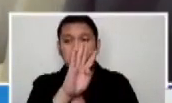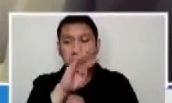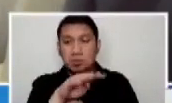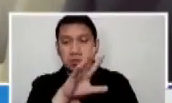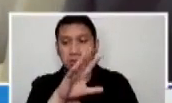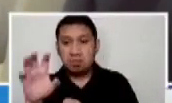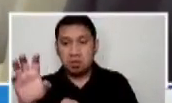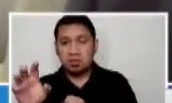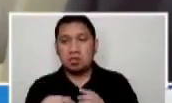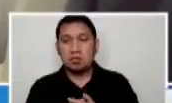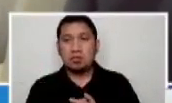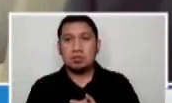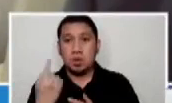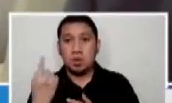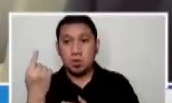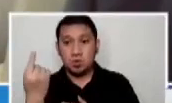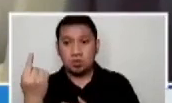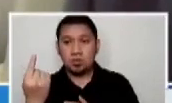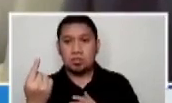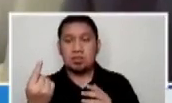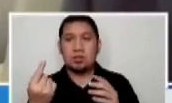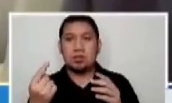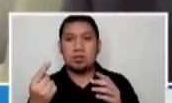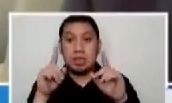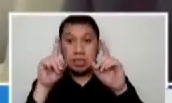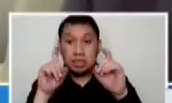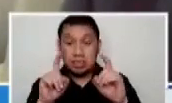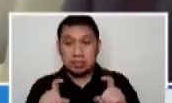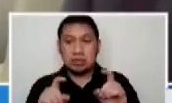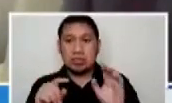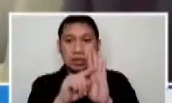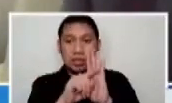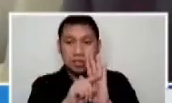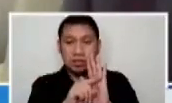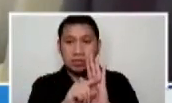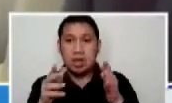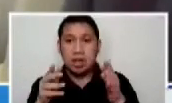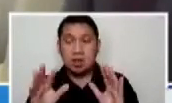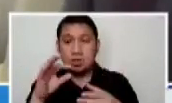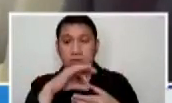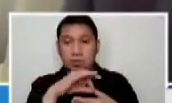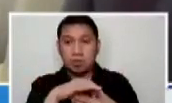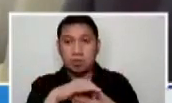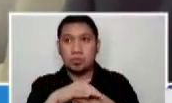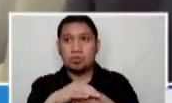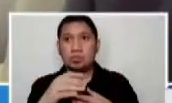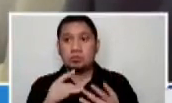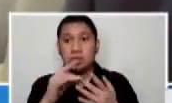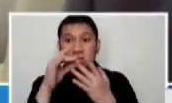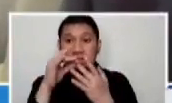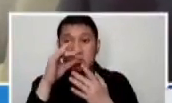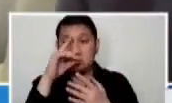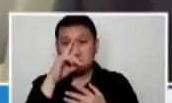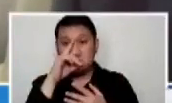sa depository bank ng NCMF. And if the decision of the Saudi Hajj Ministry is to